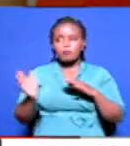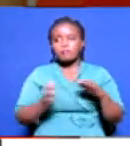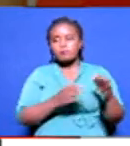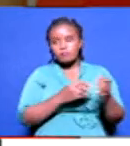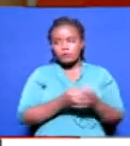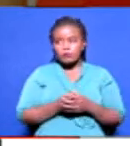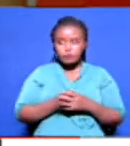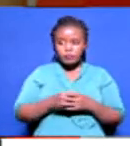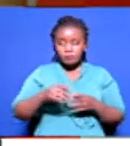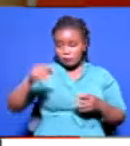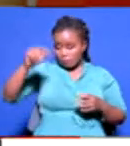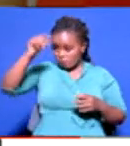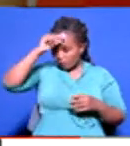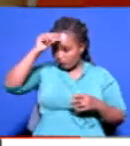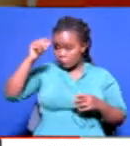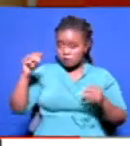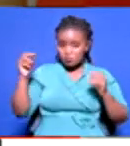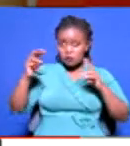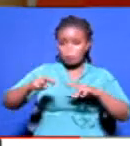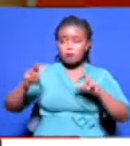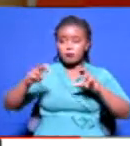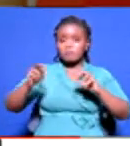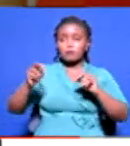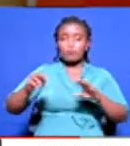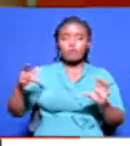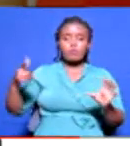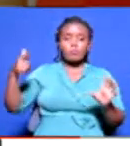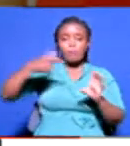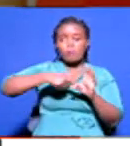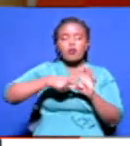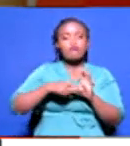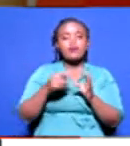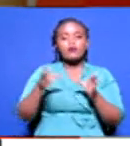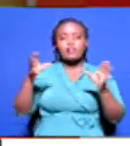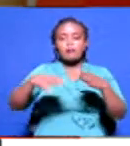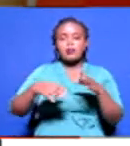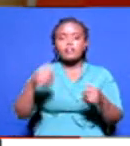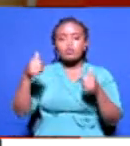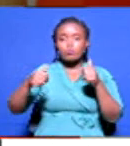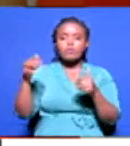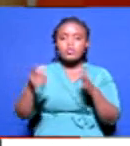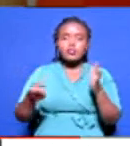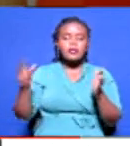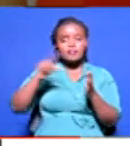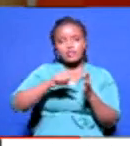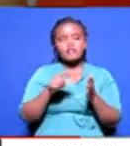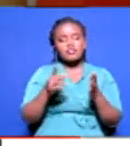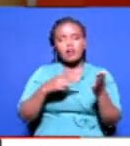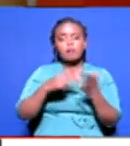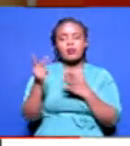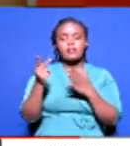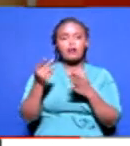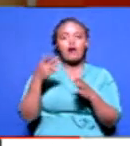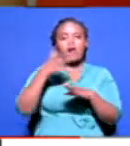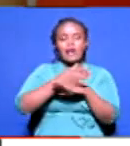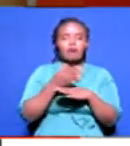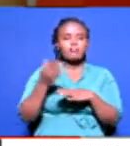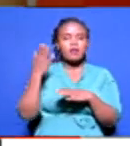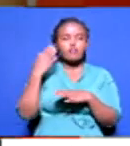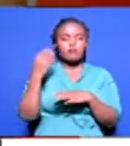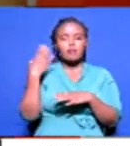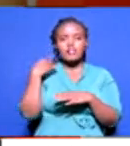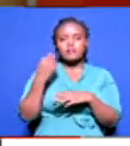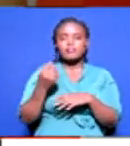investigating fuel marketing companies that increased pump prices during the three-week fuel supply crisis witnessed in the country and